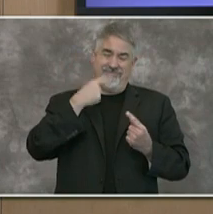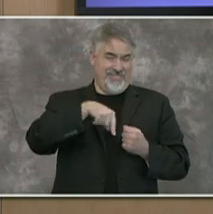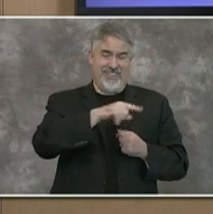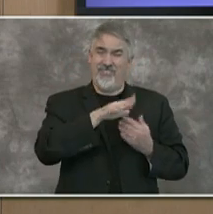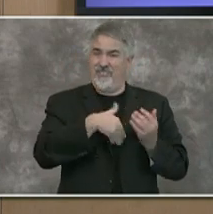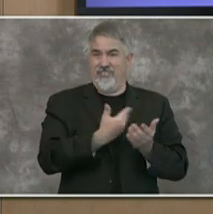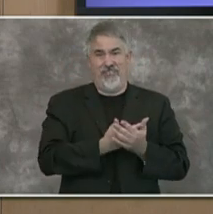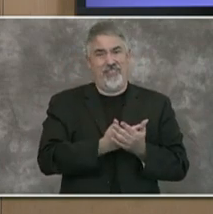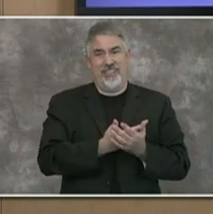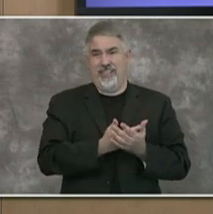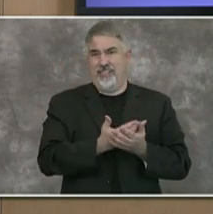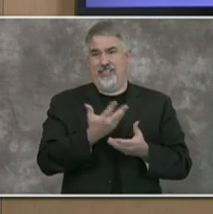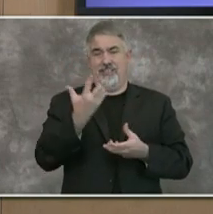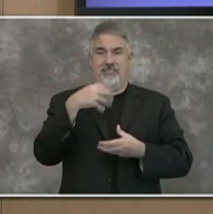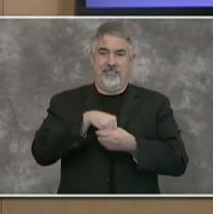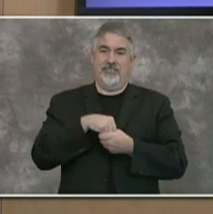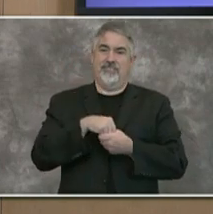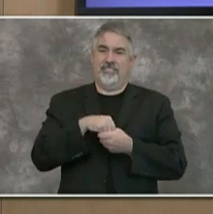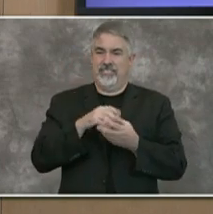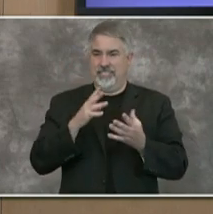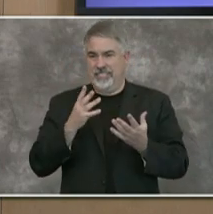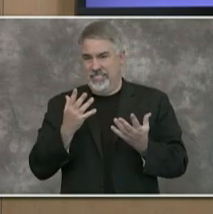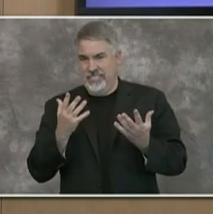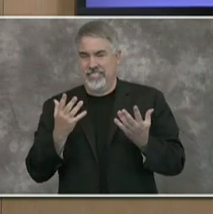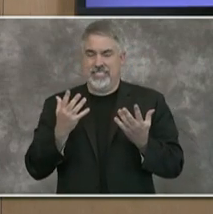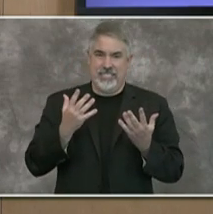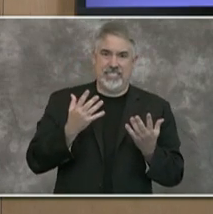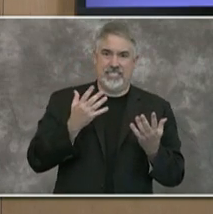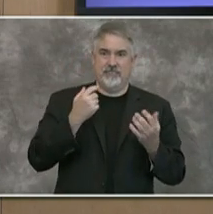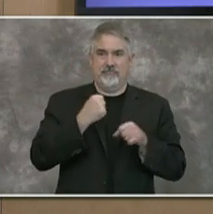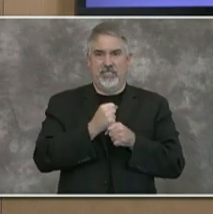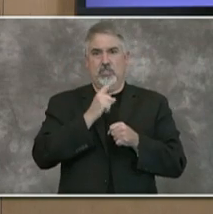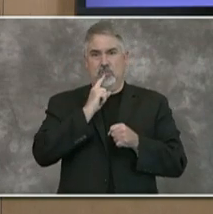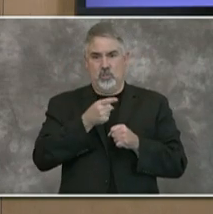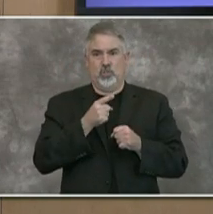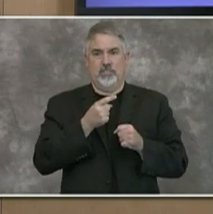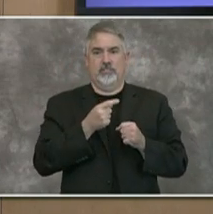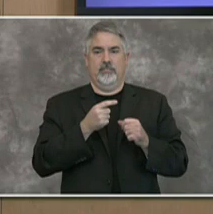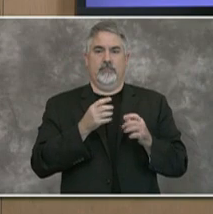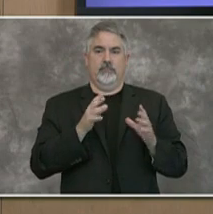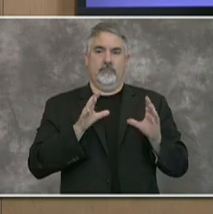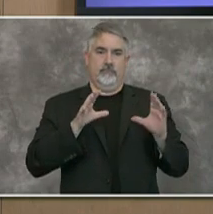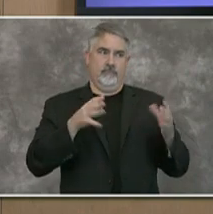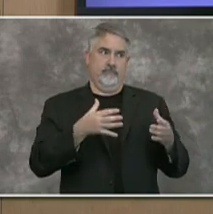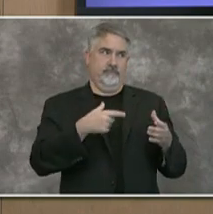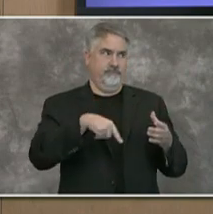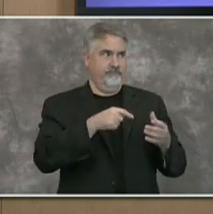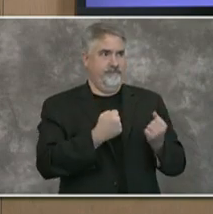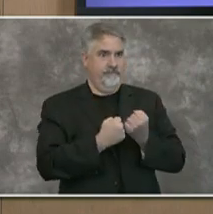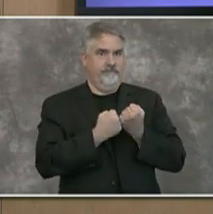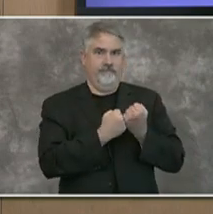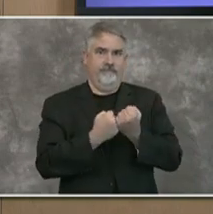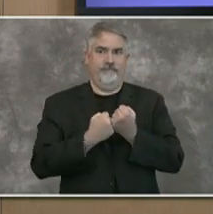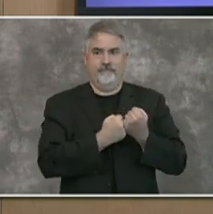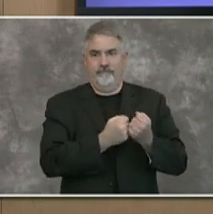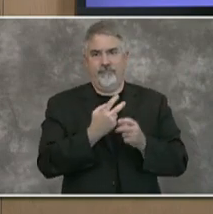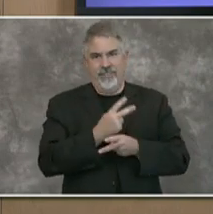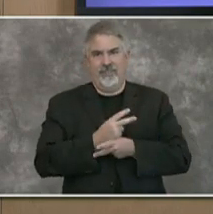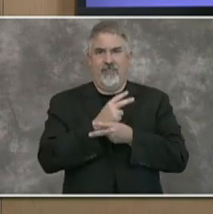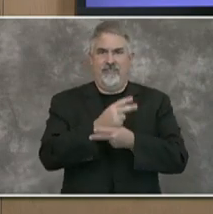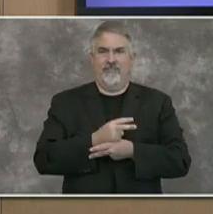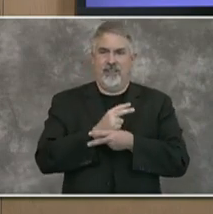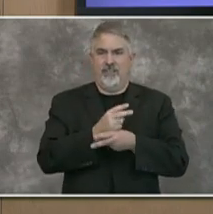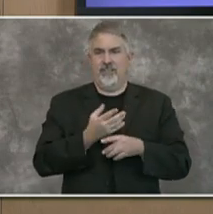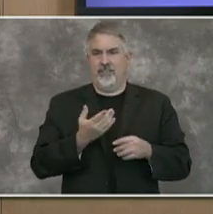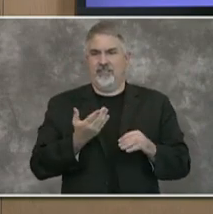in trying to make sure that we hold ourselves together as a society and as a people and one another. And we will continue to increase